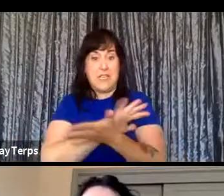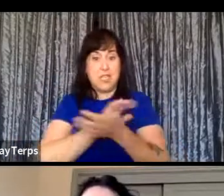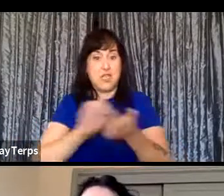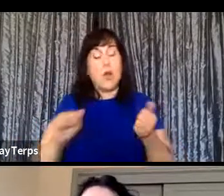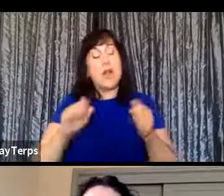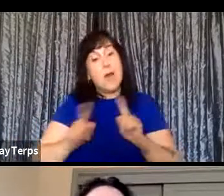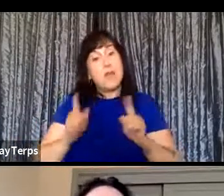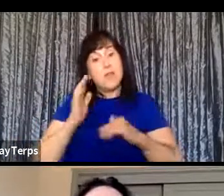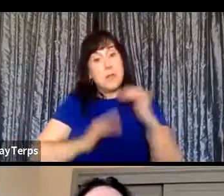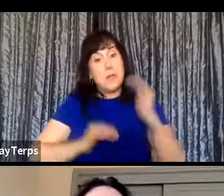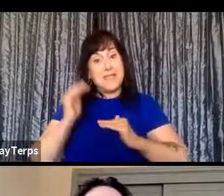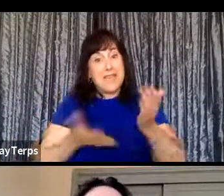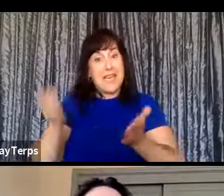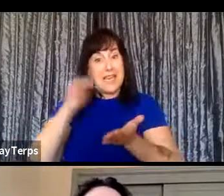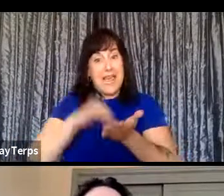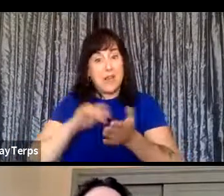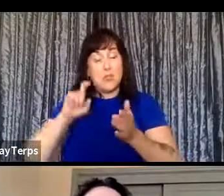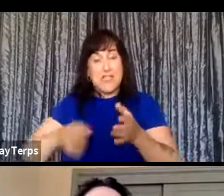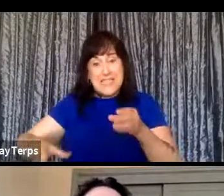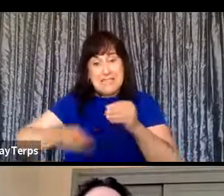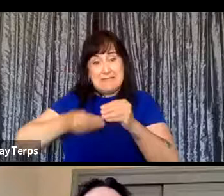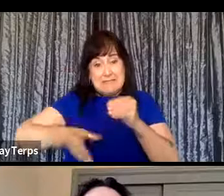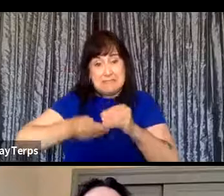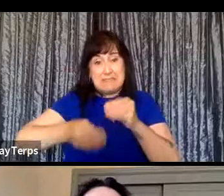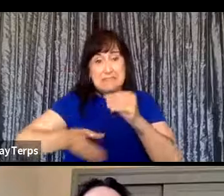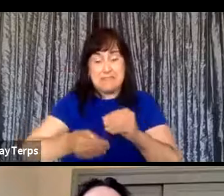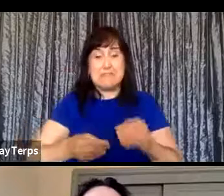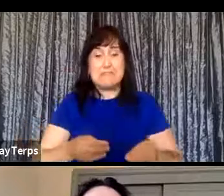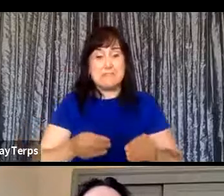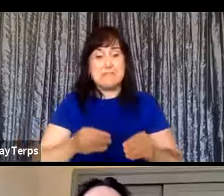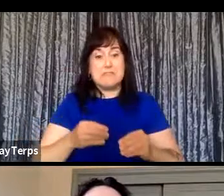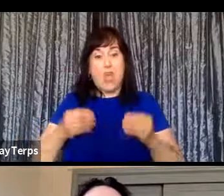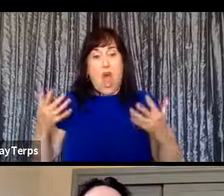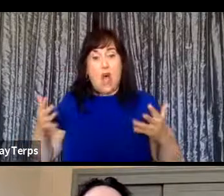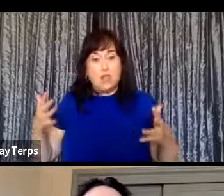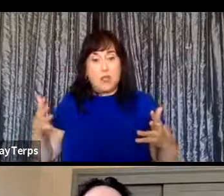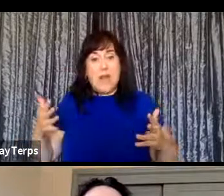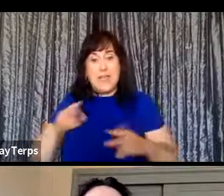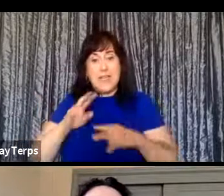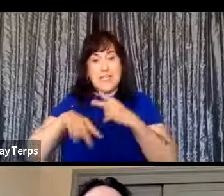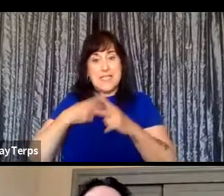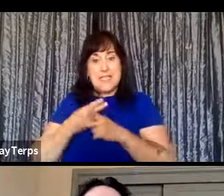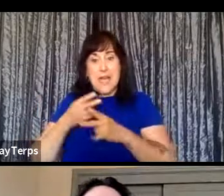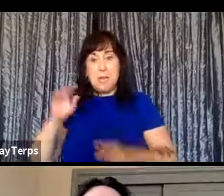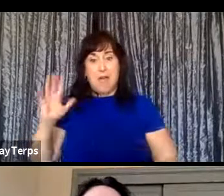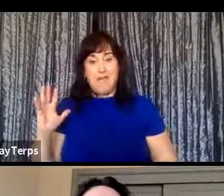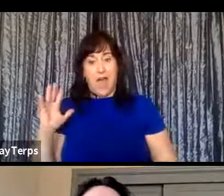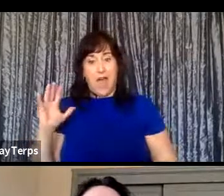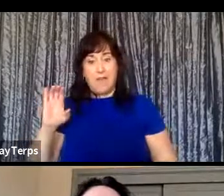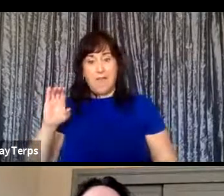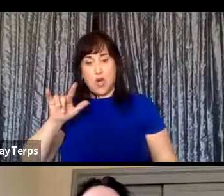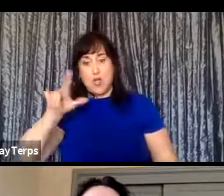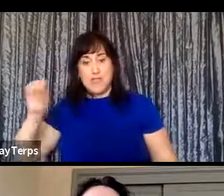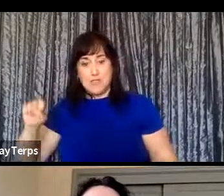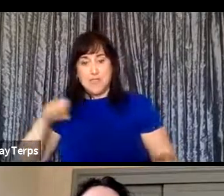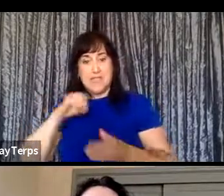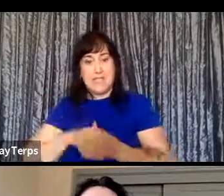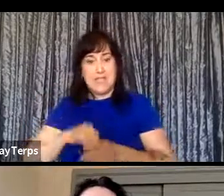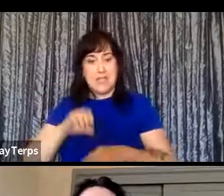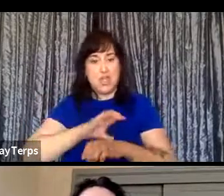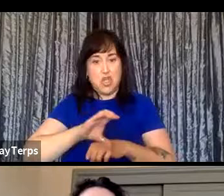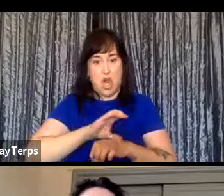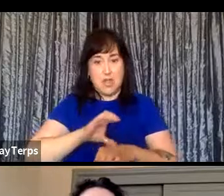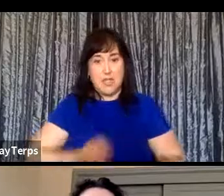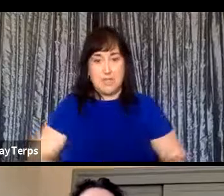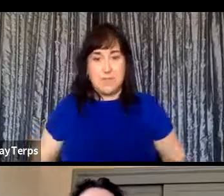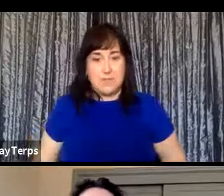it, we need to add those little bits of already type 5 crystals into our chocolate. Chocolate, Kate,